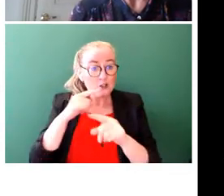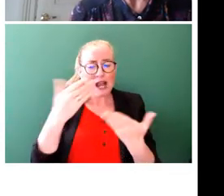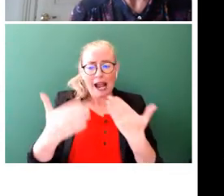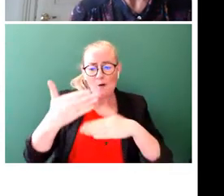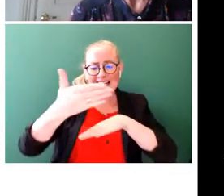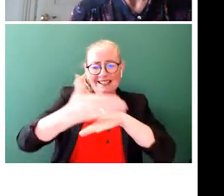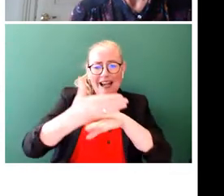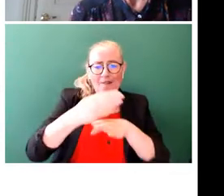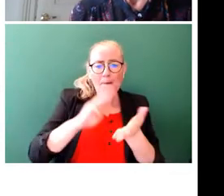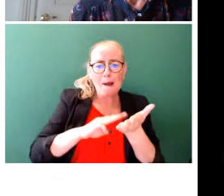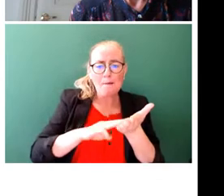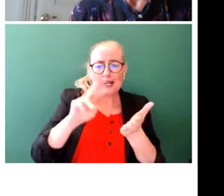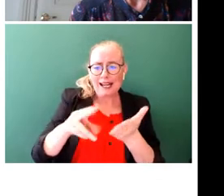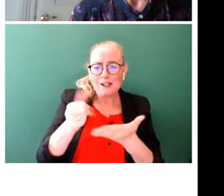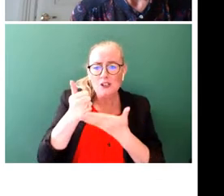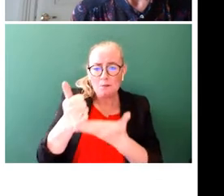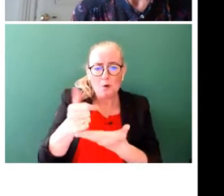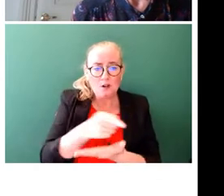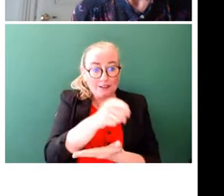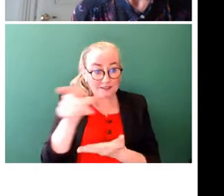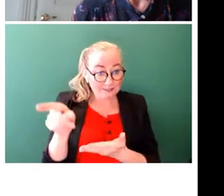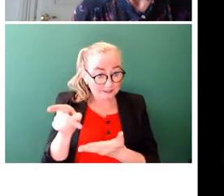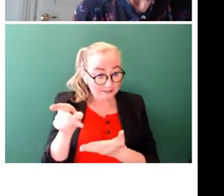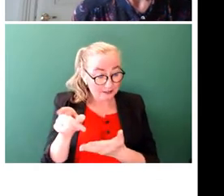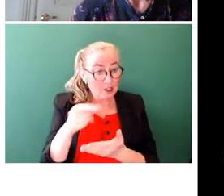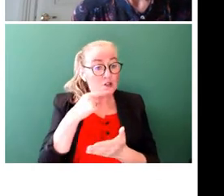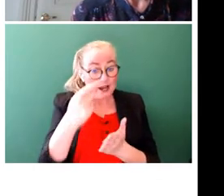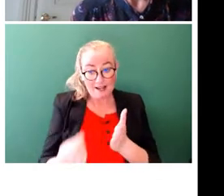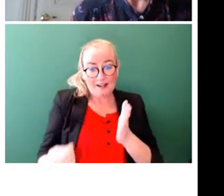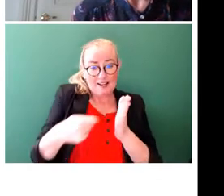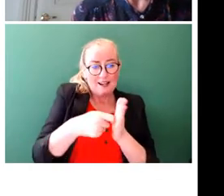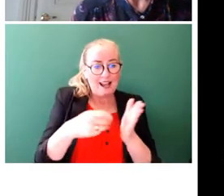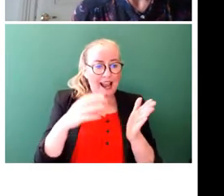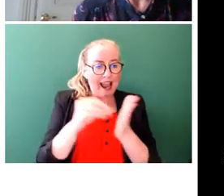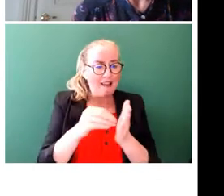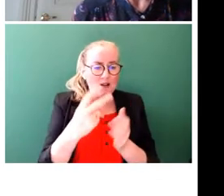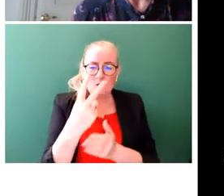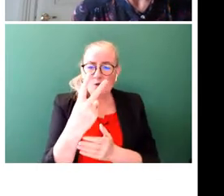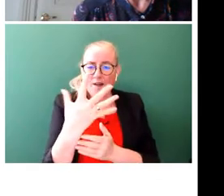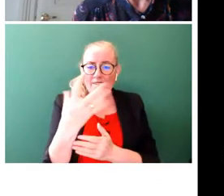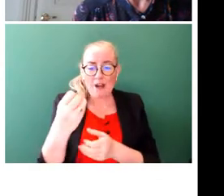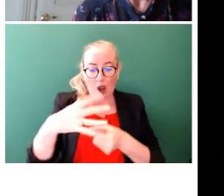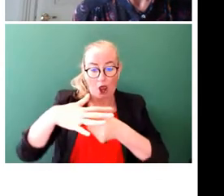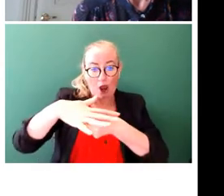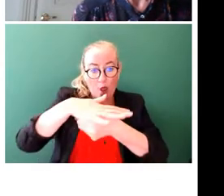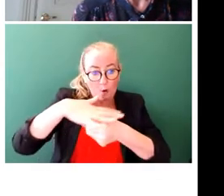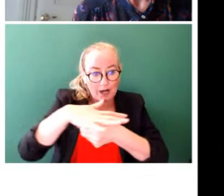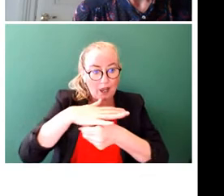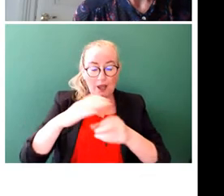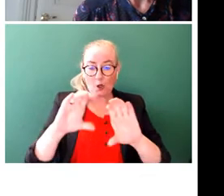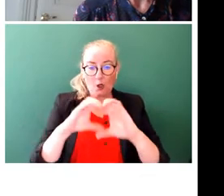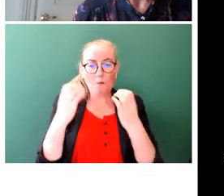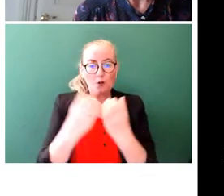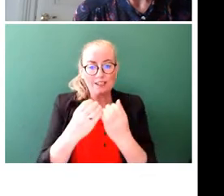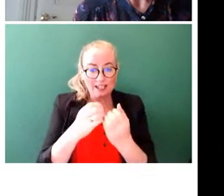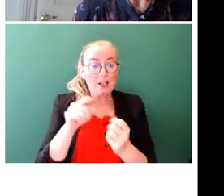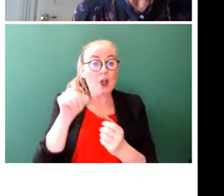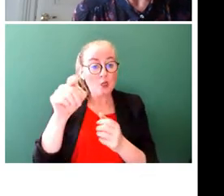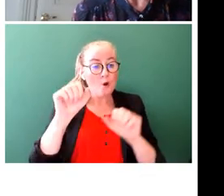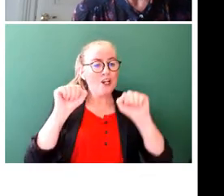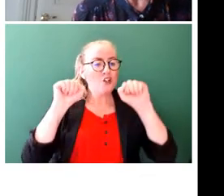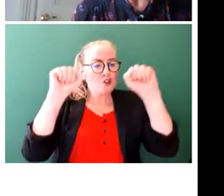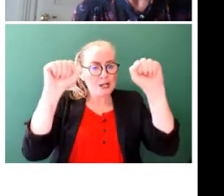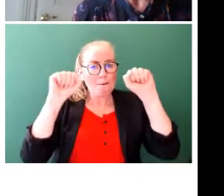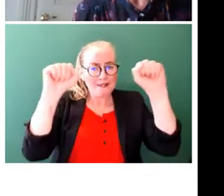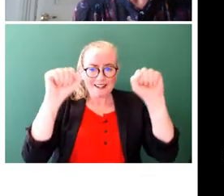support them in doing that? In addition to that, we have about 350 local community champions. And these champions are just